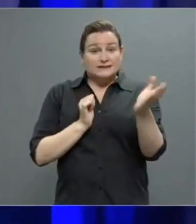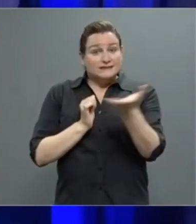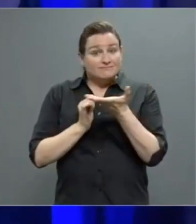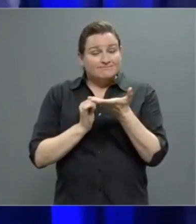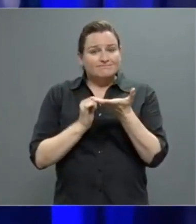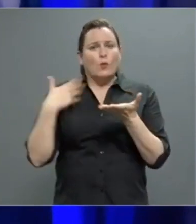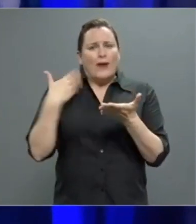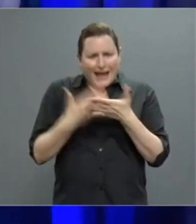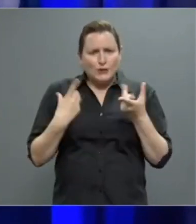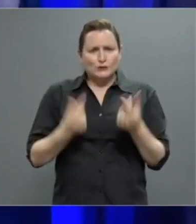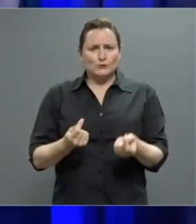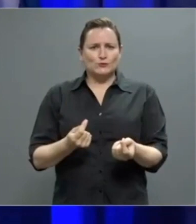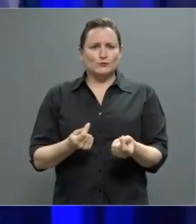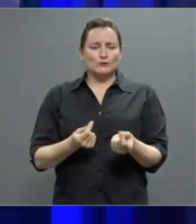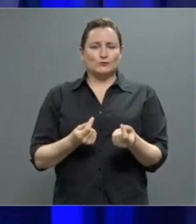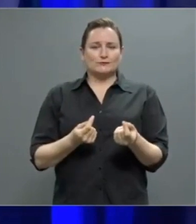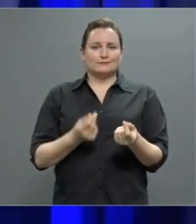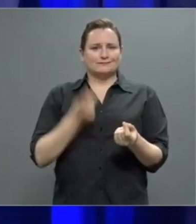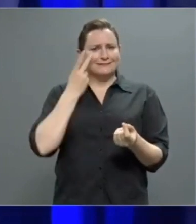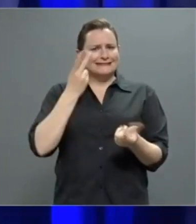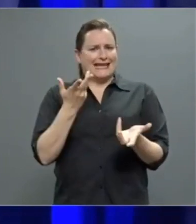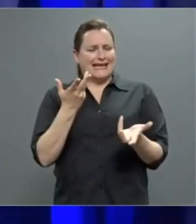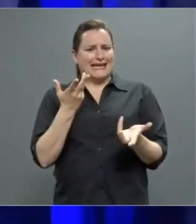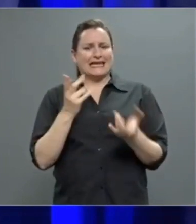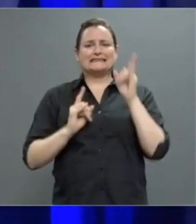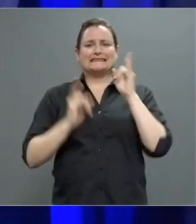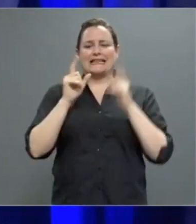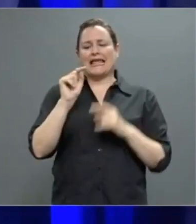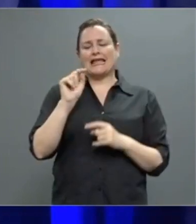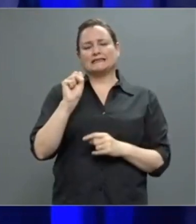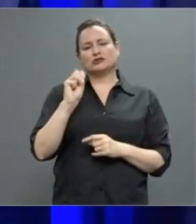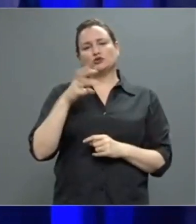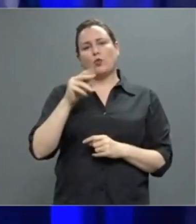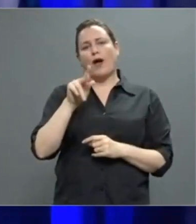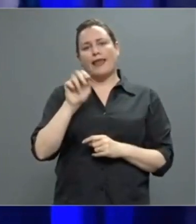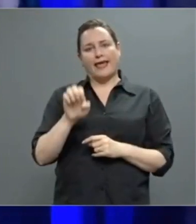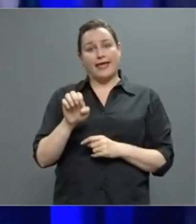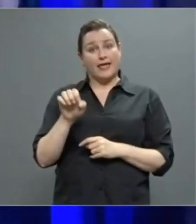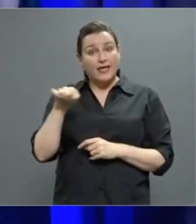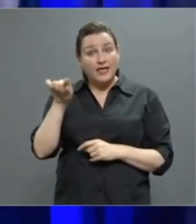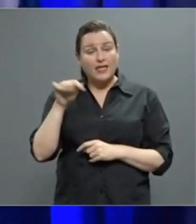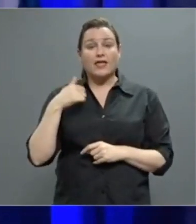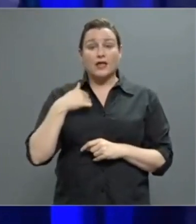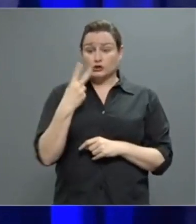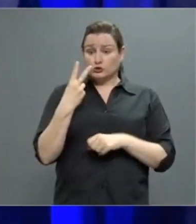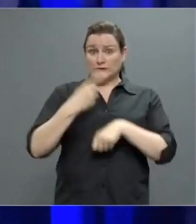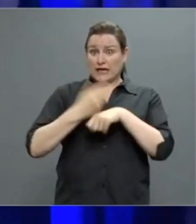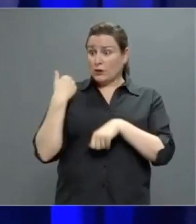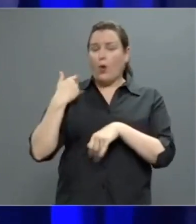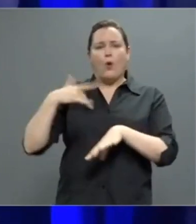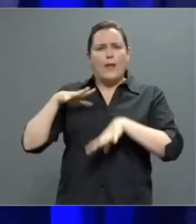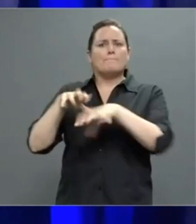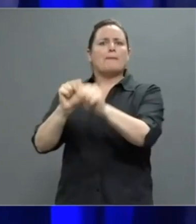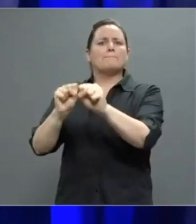done. Just look at the city of Tshwane, where just 2 days ago we took back control. Let's give them a big